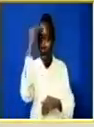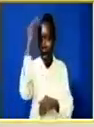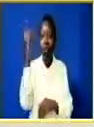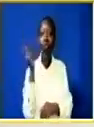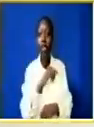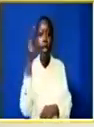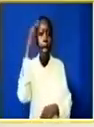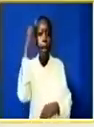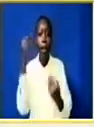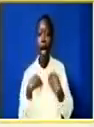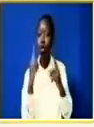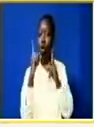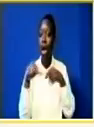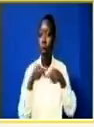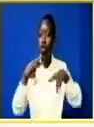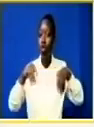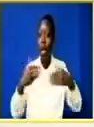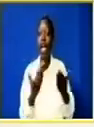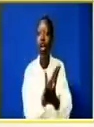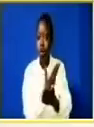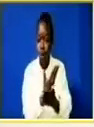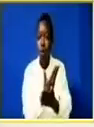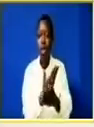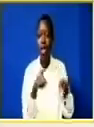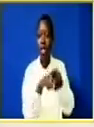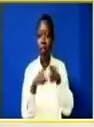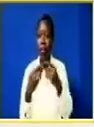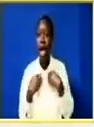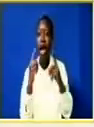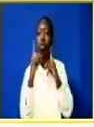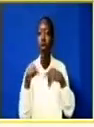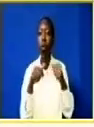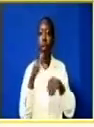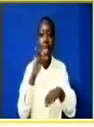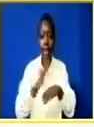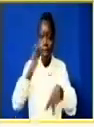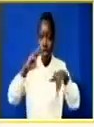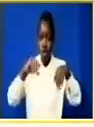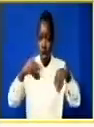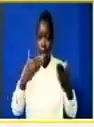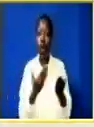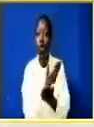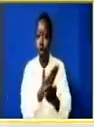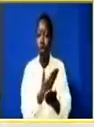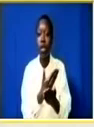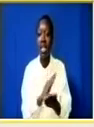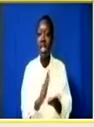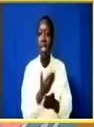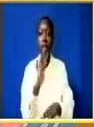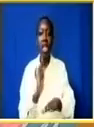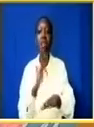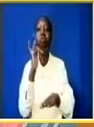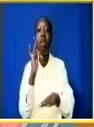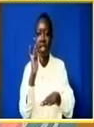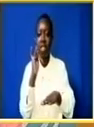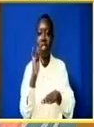we've been talking about soil? Erosion. And we have talked about the disasters it causes. Yes. Some of the effects. Mm-hmm.